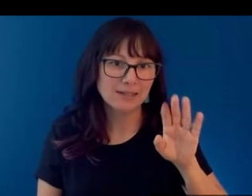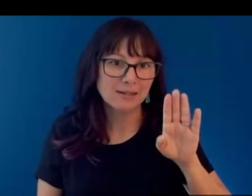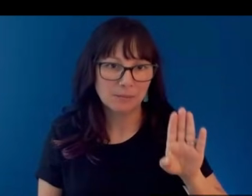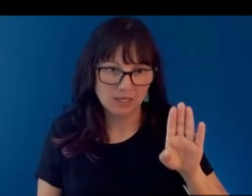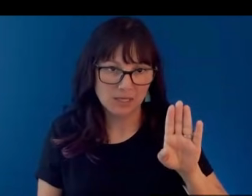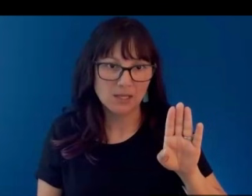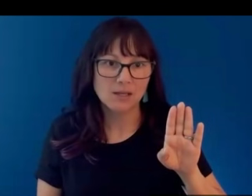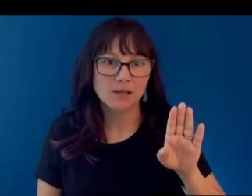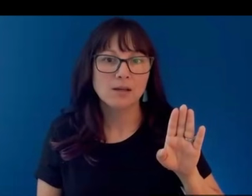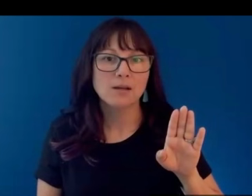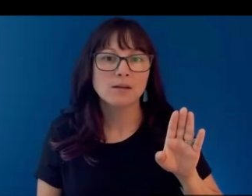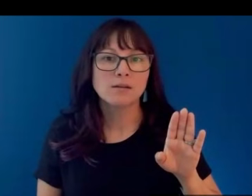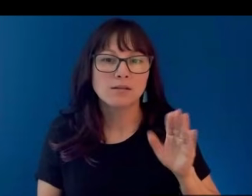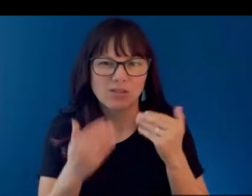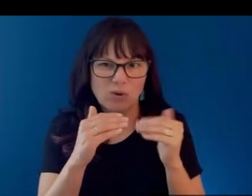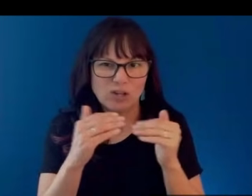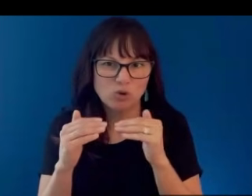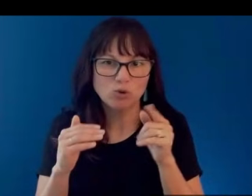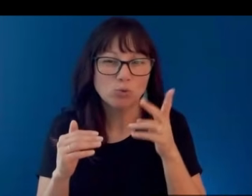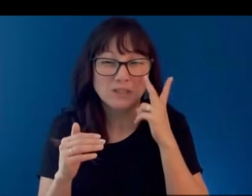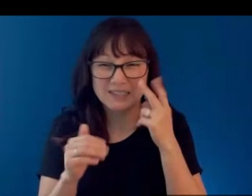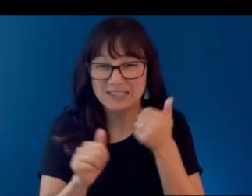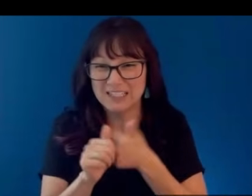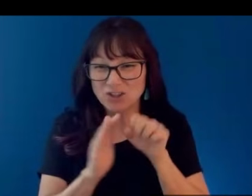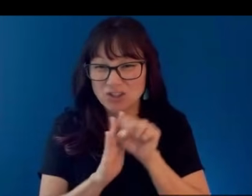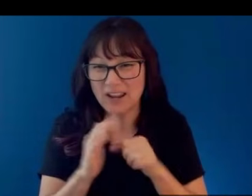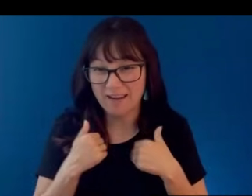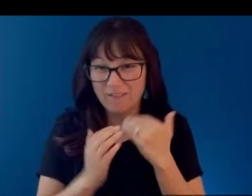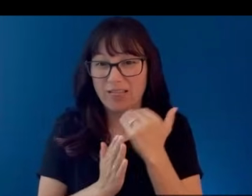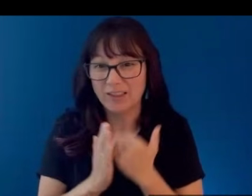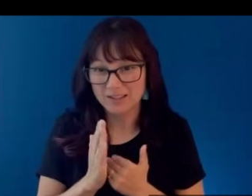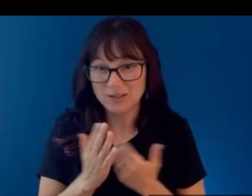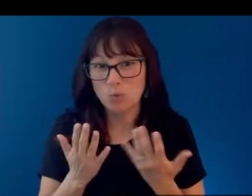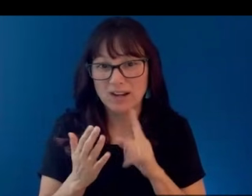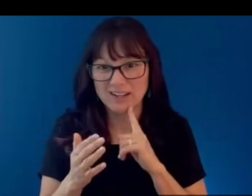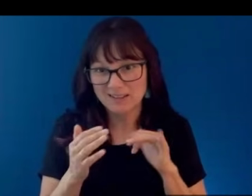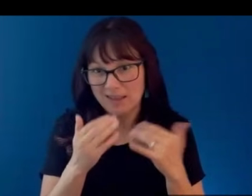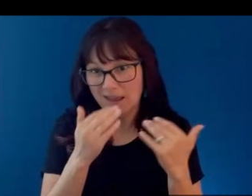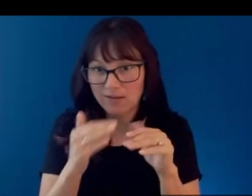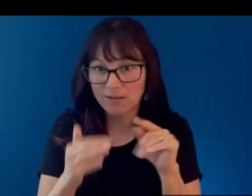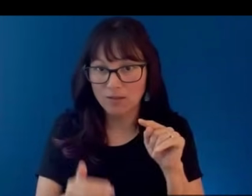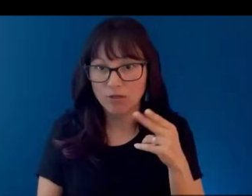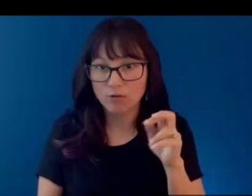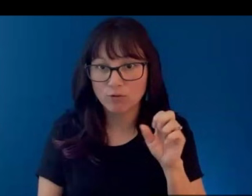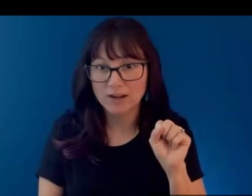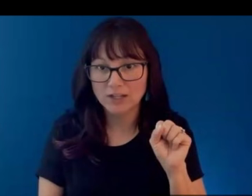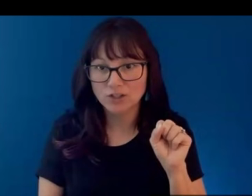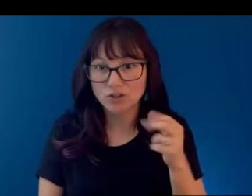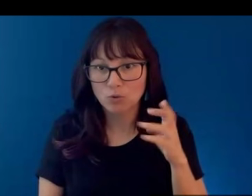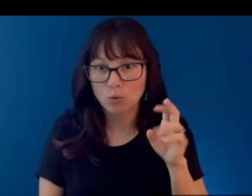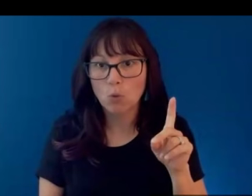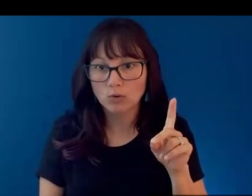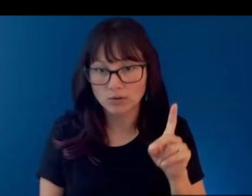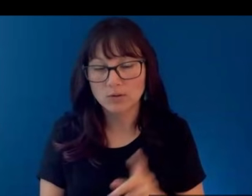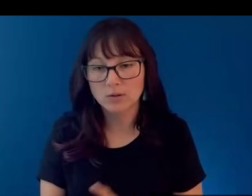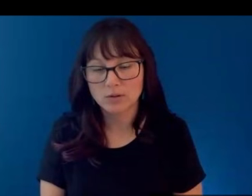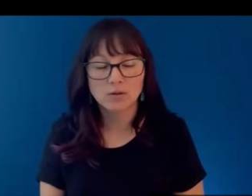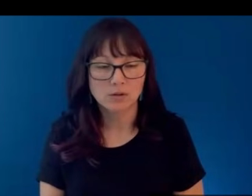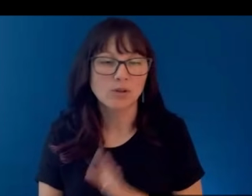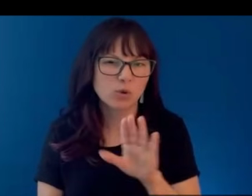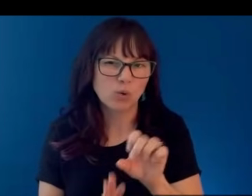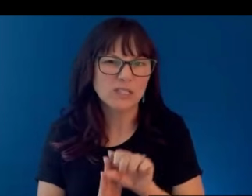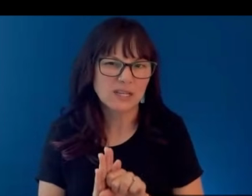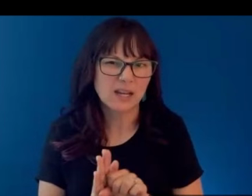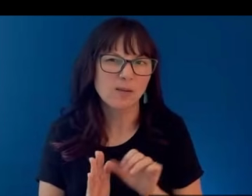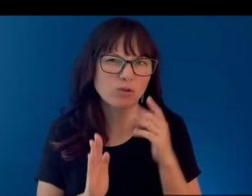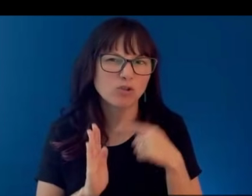find a list for every state. What is the threshold in your state? So you'll have some